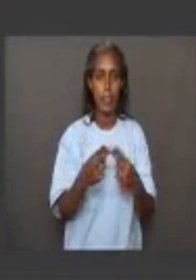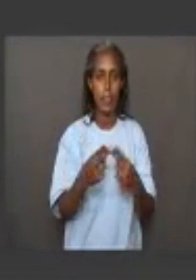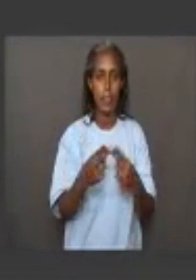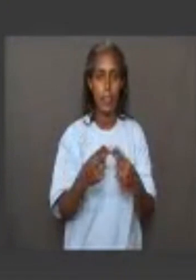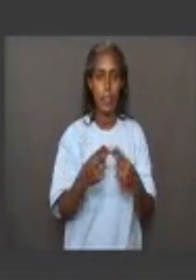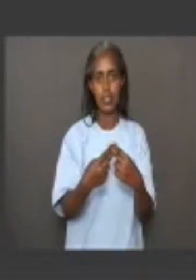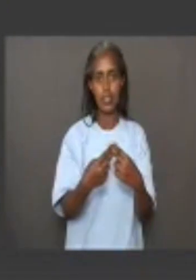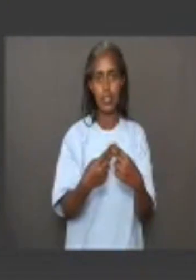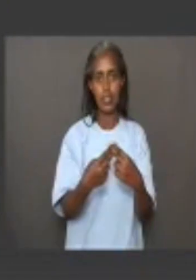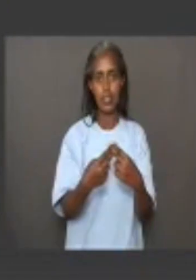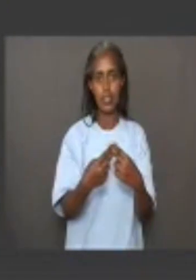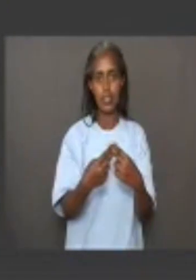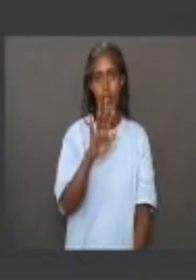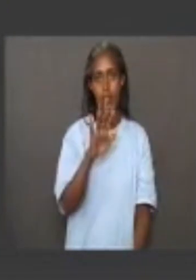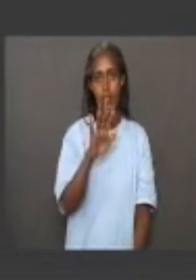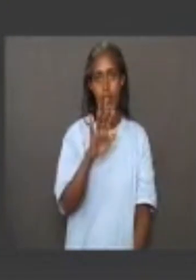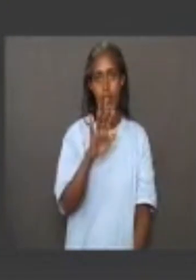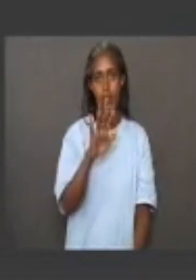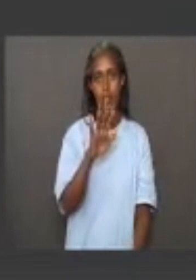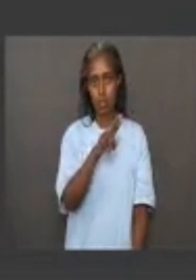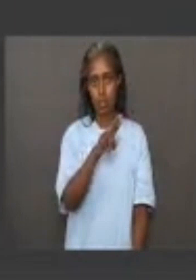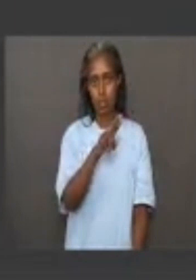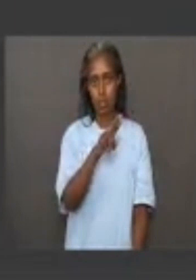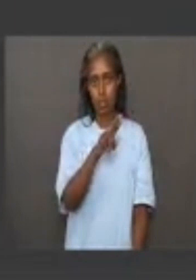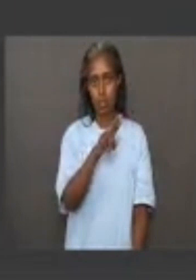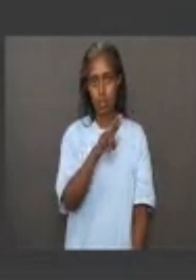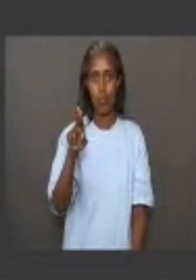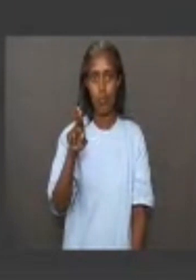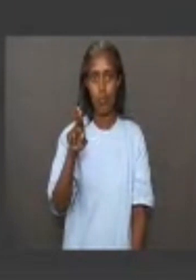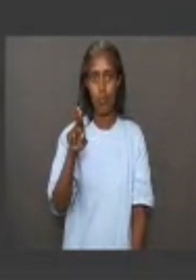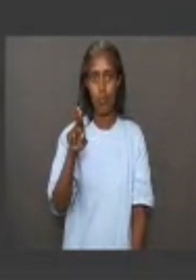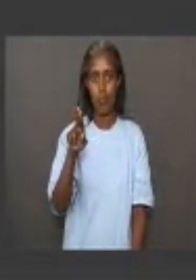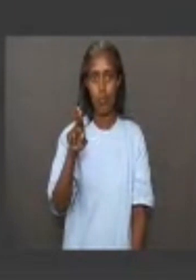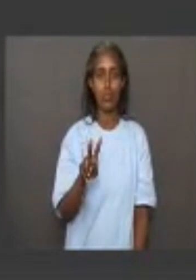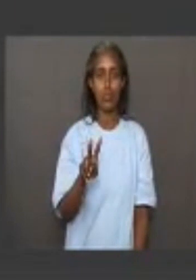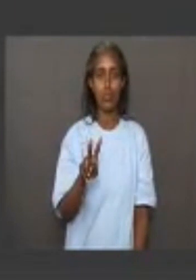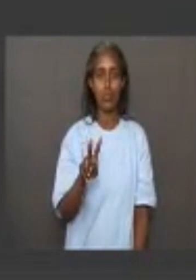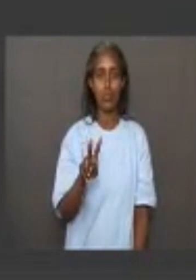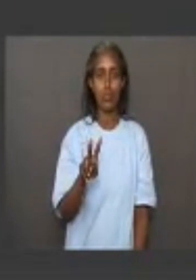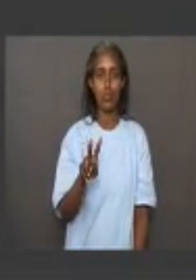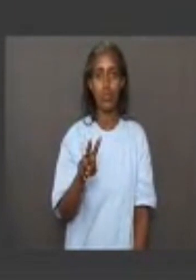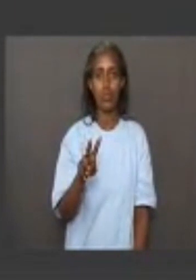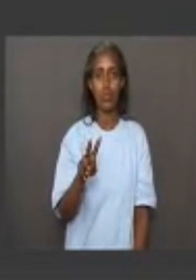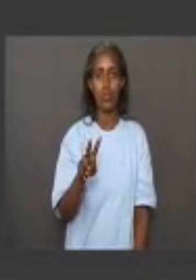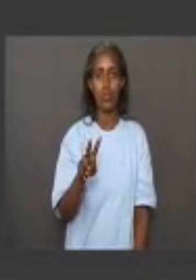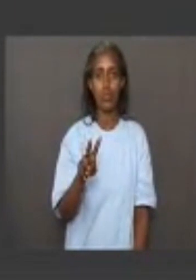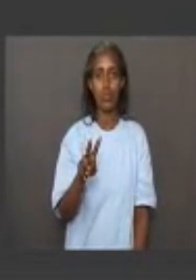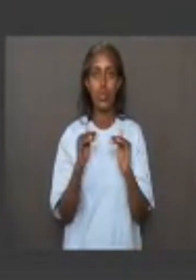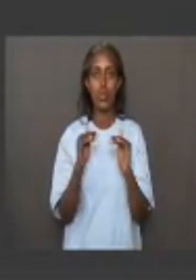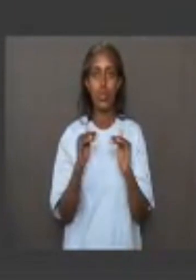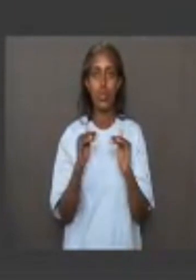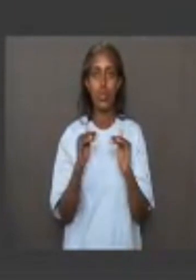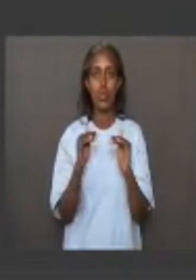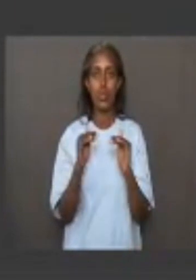the fifth root of 2 is